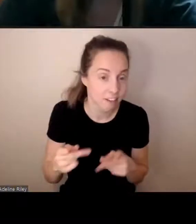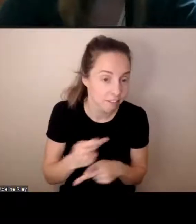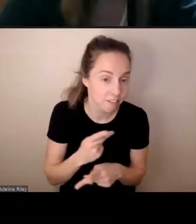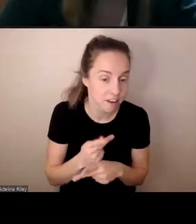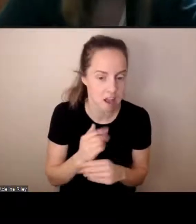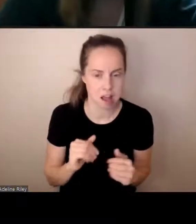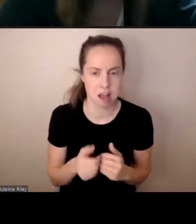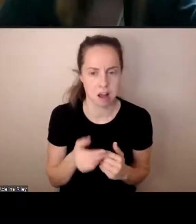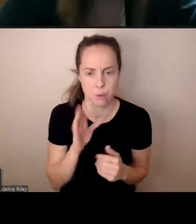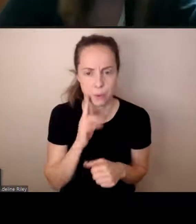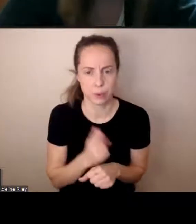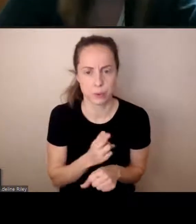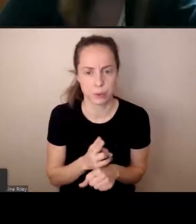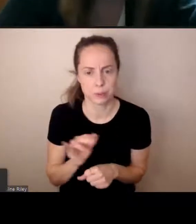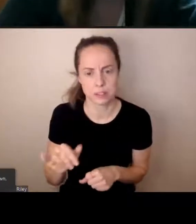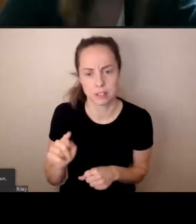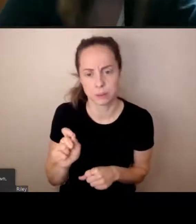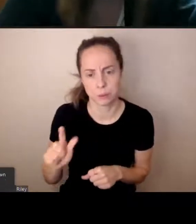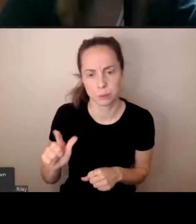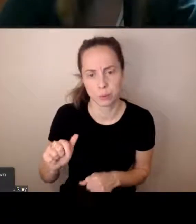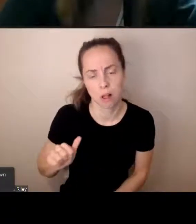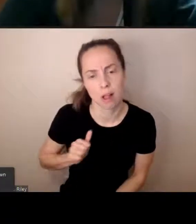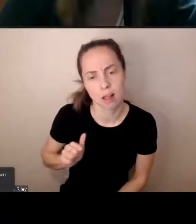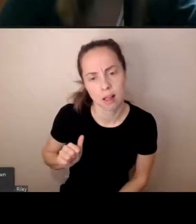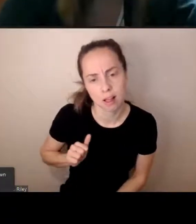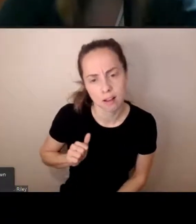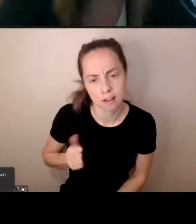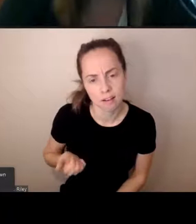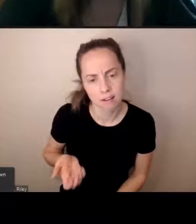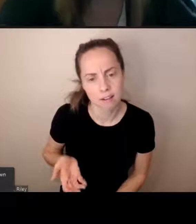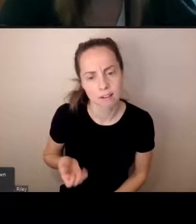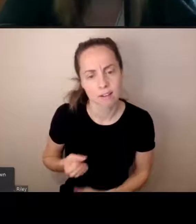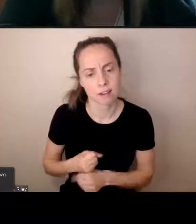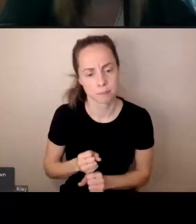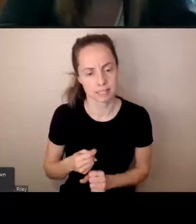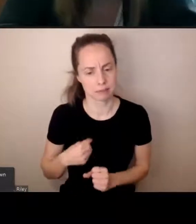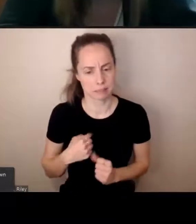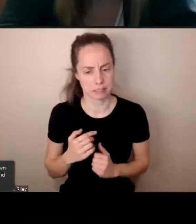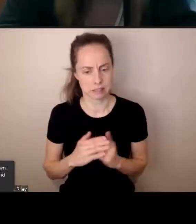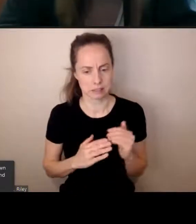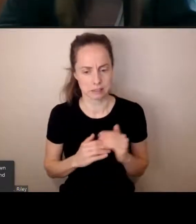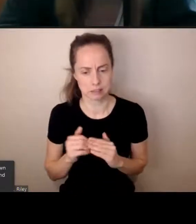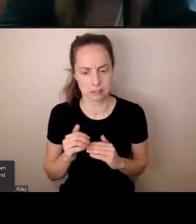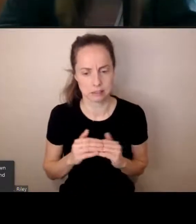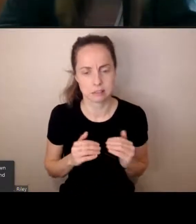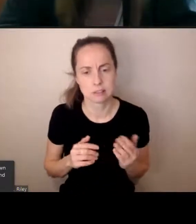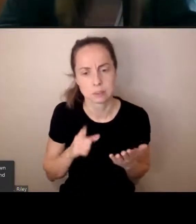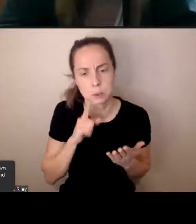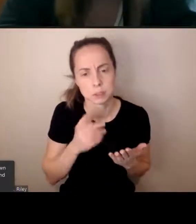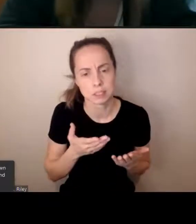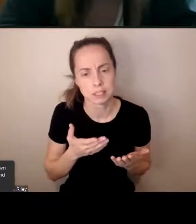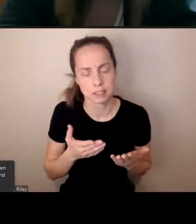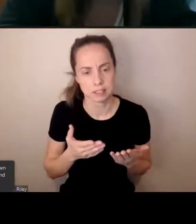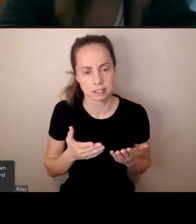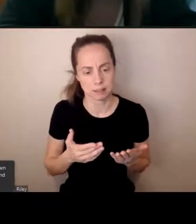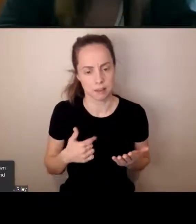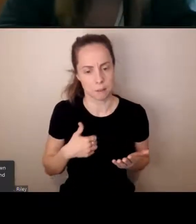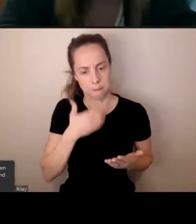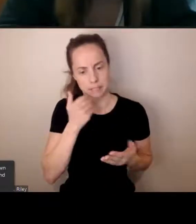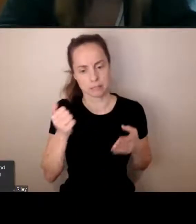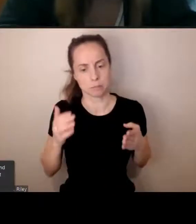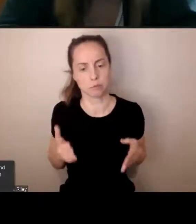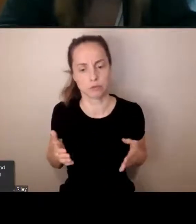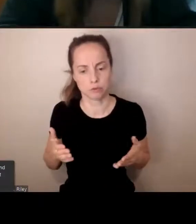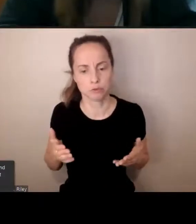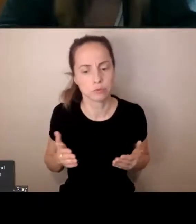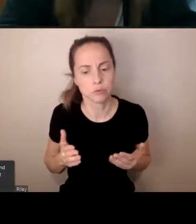to use this tool on my own terms in a way that makes me comfortable and that brings out the best in me? And what am I